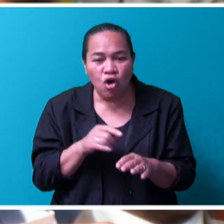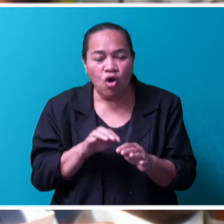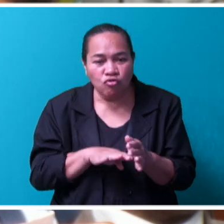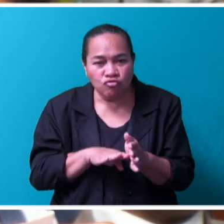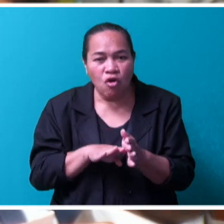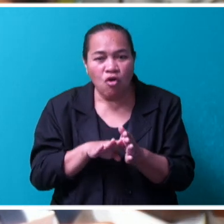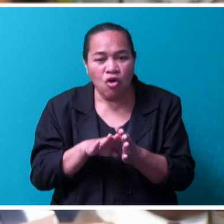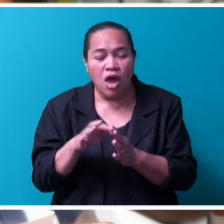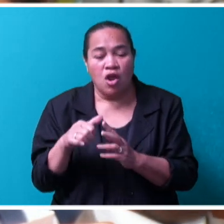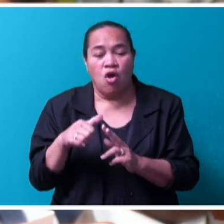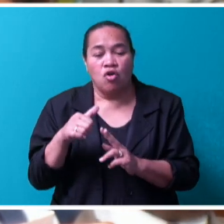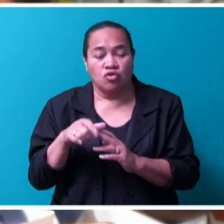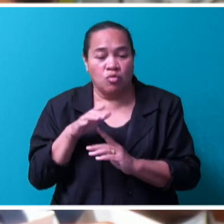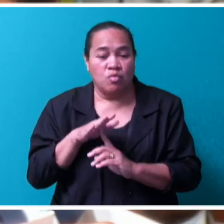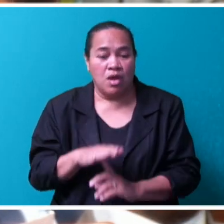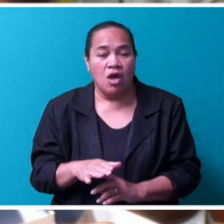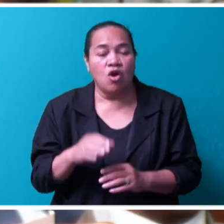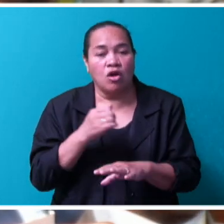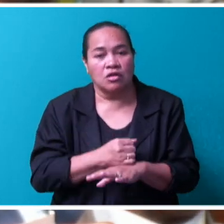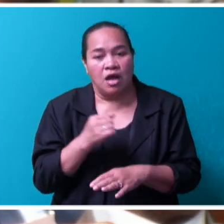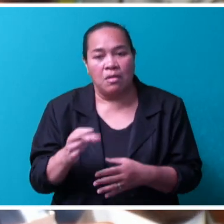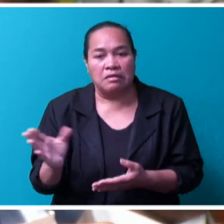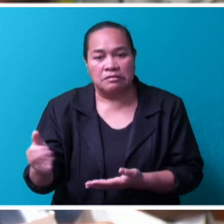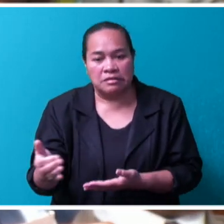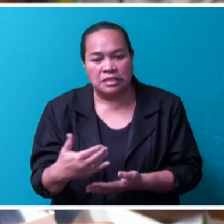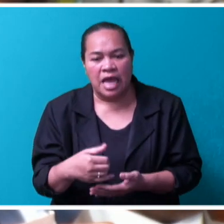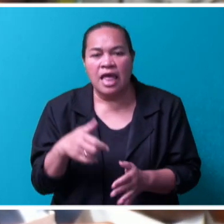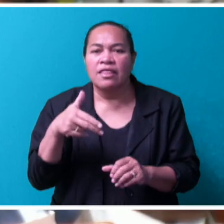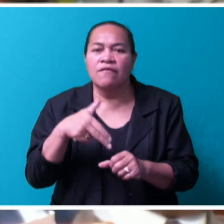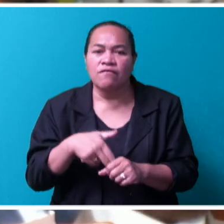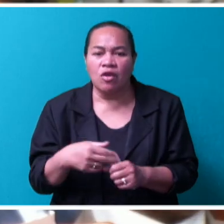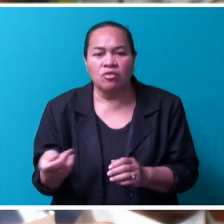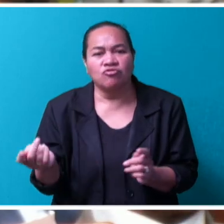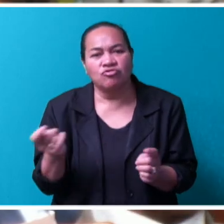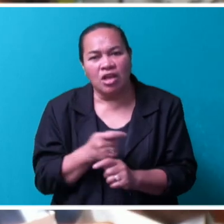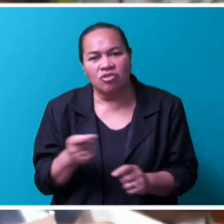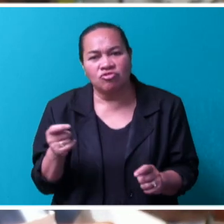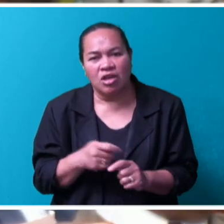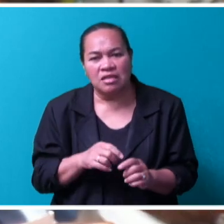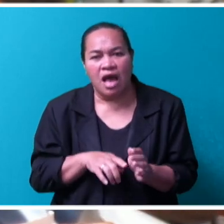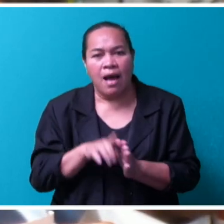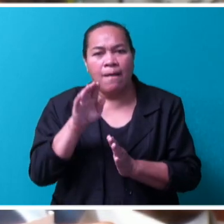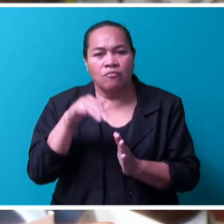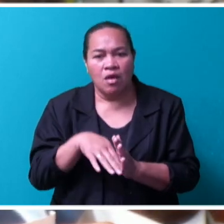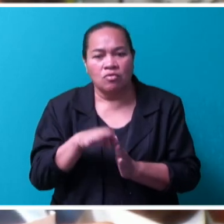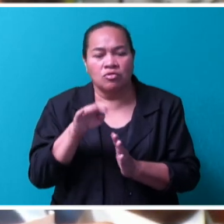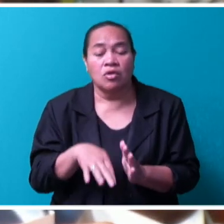revenues, and change in global fuel prices. It is a budget that has